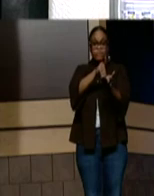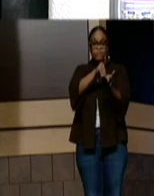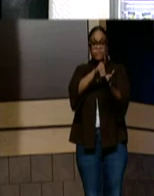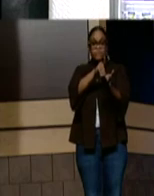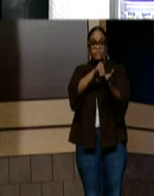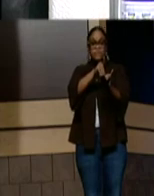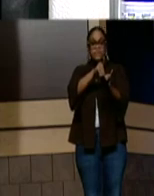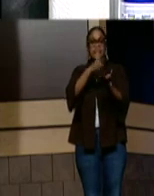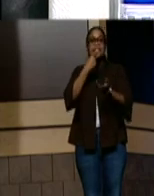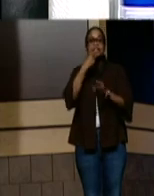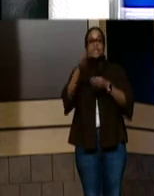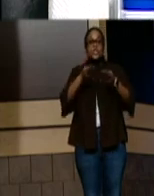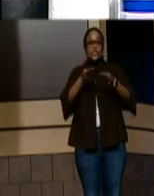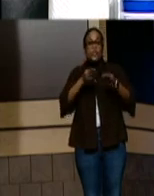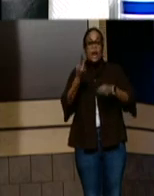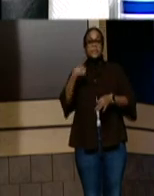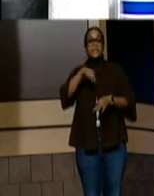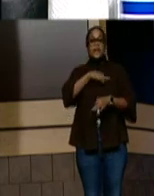looking at here